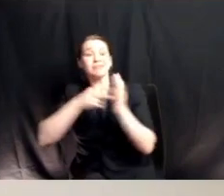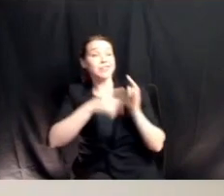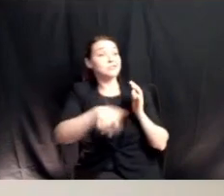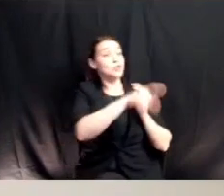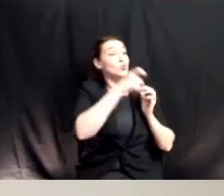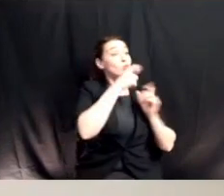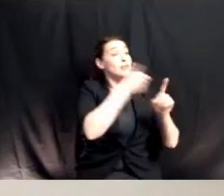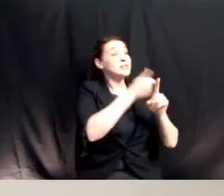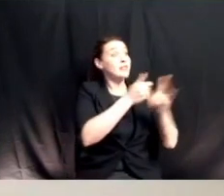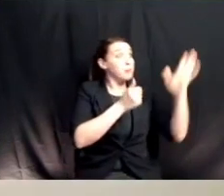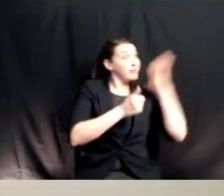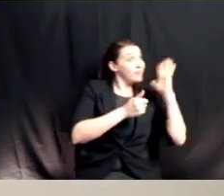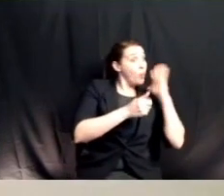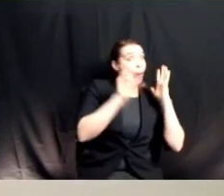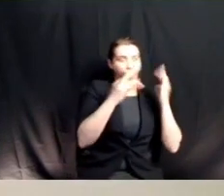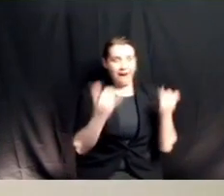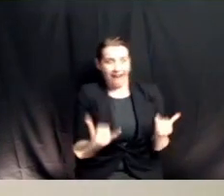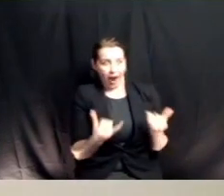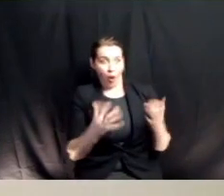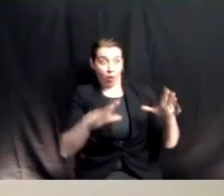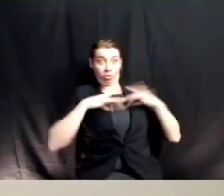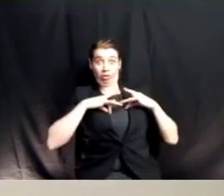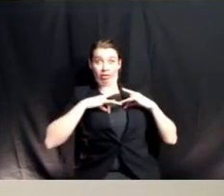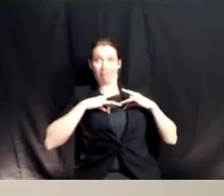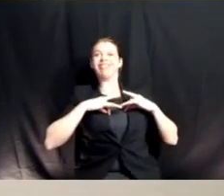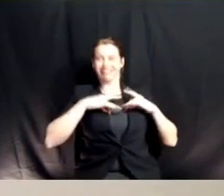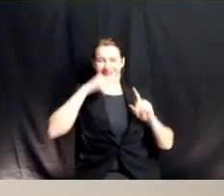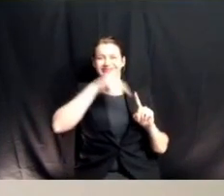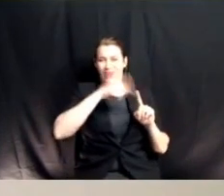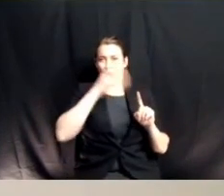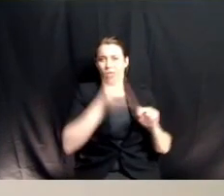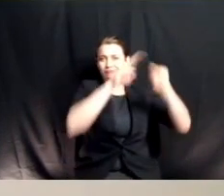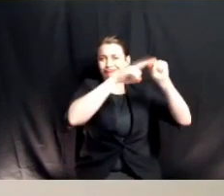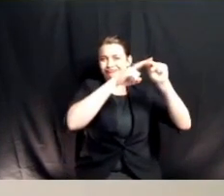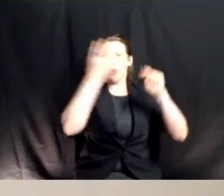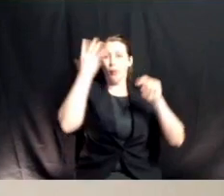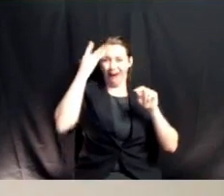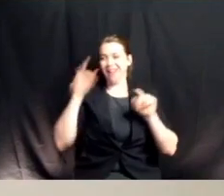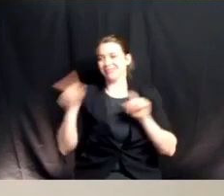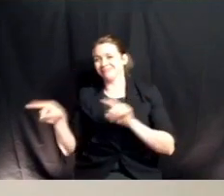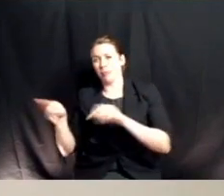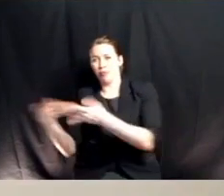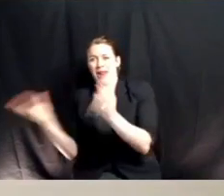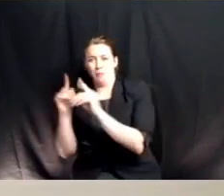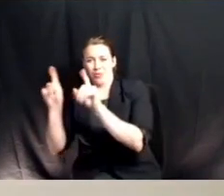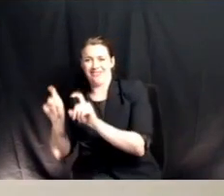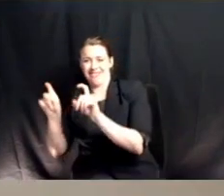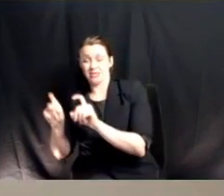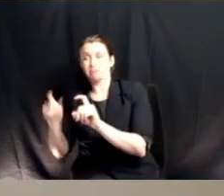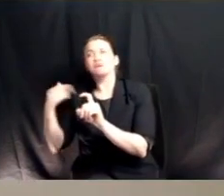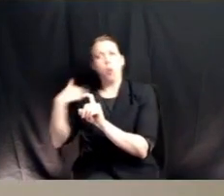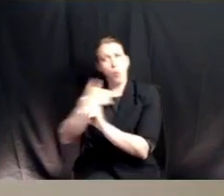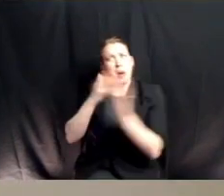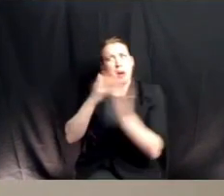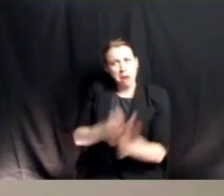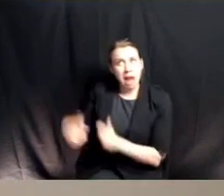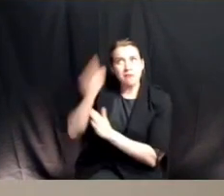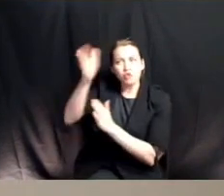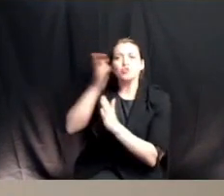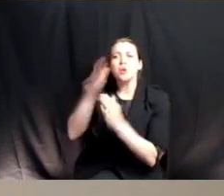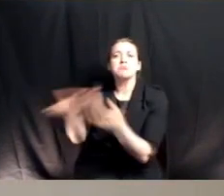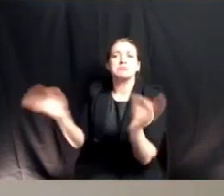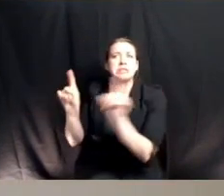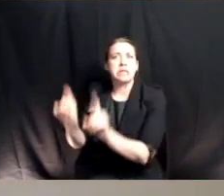actually will see more cases because we will continue to ramp up our testing. Okay. This question's from Black Club from